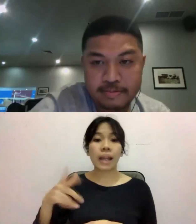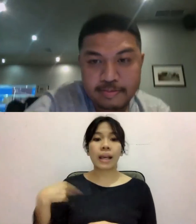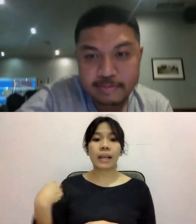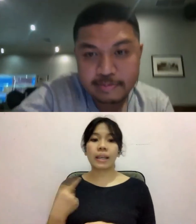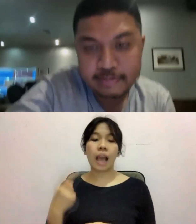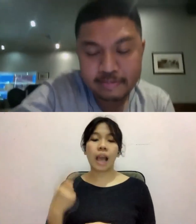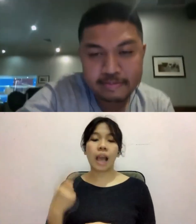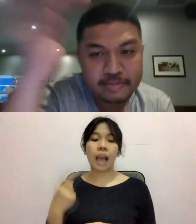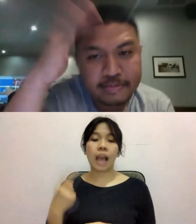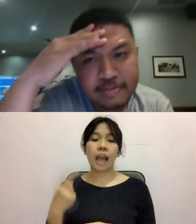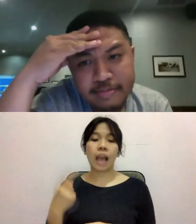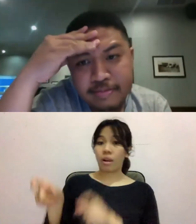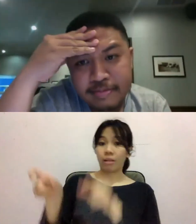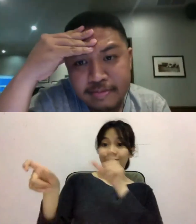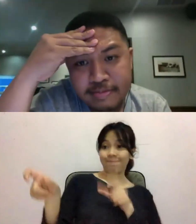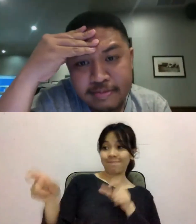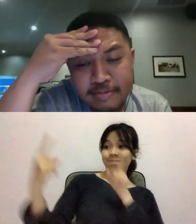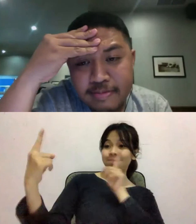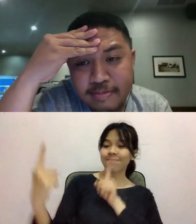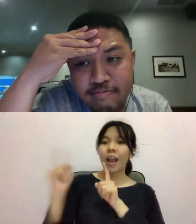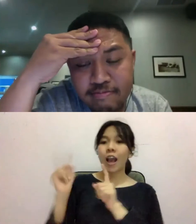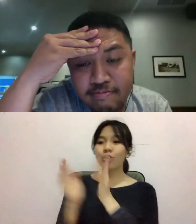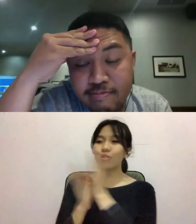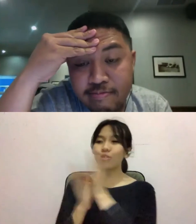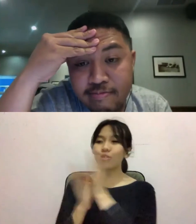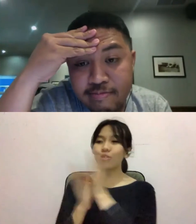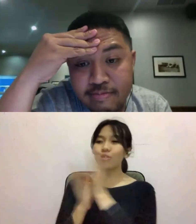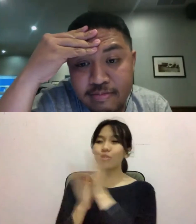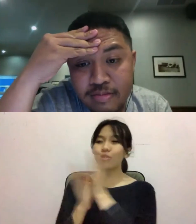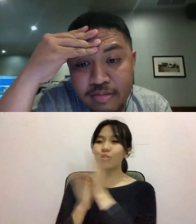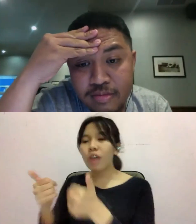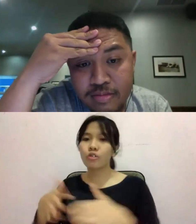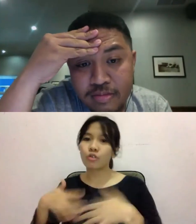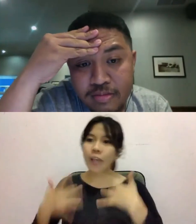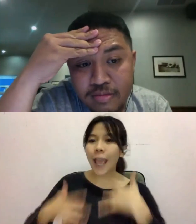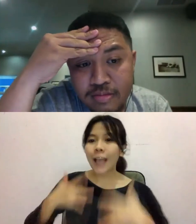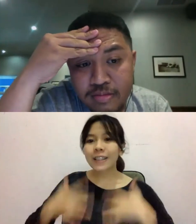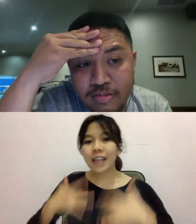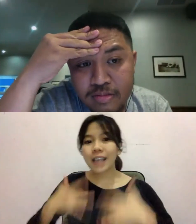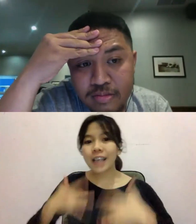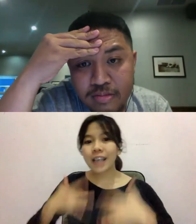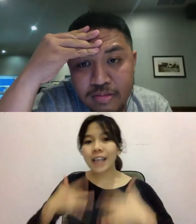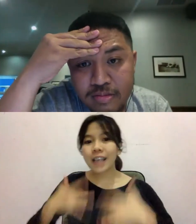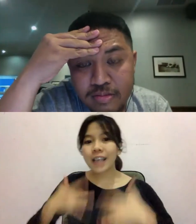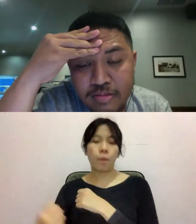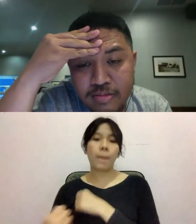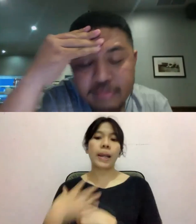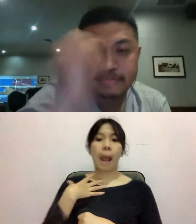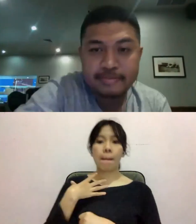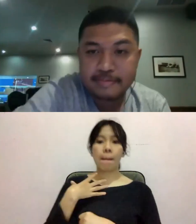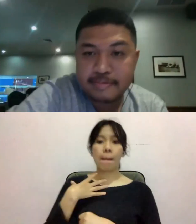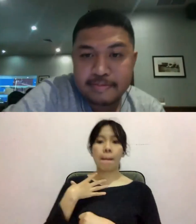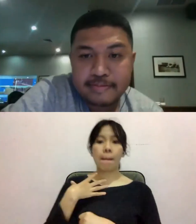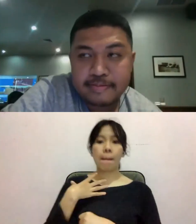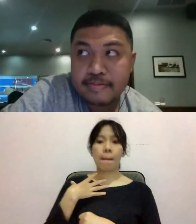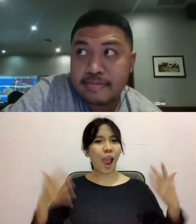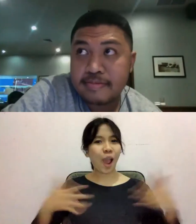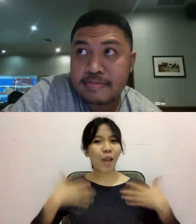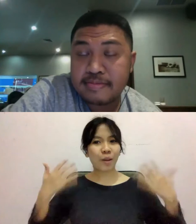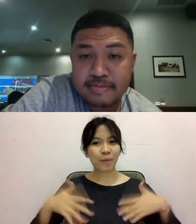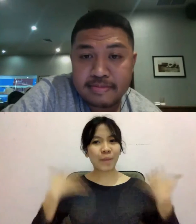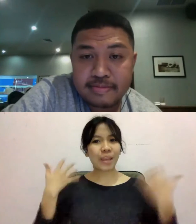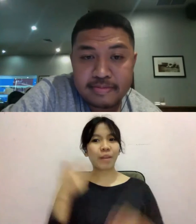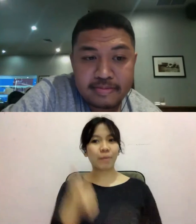dopamine. And also norepinephrine made you feel excited. Serotonin also made you feel happy. And also there is this hormone